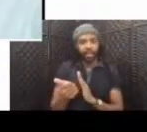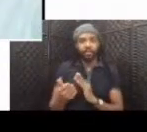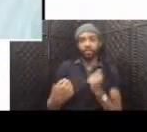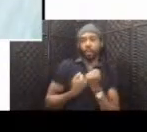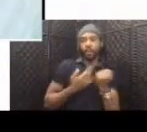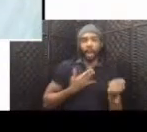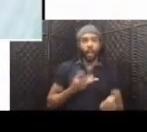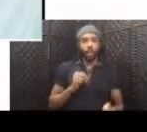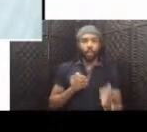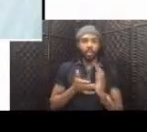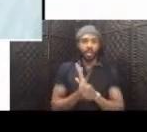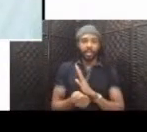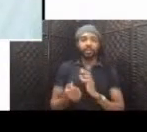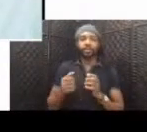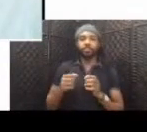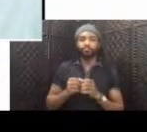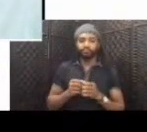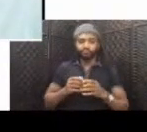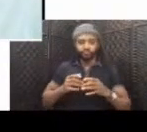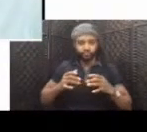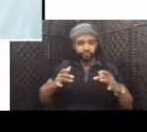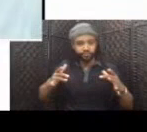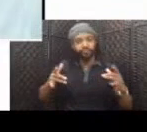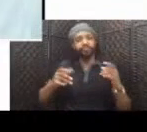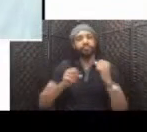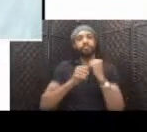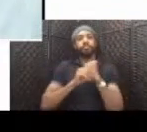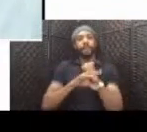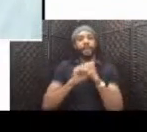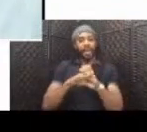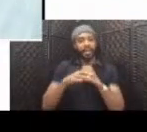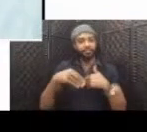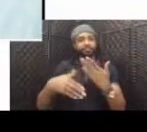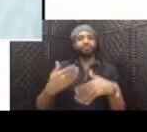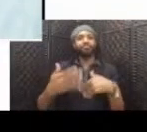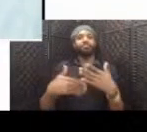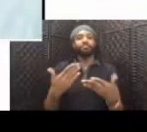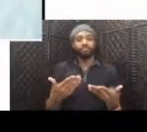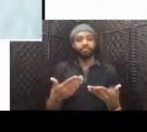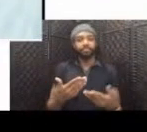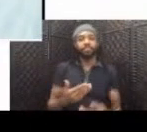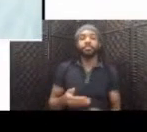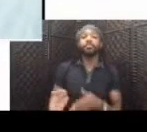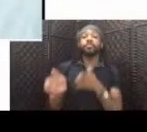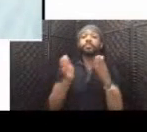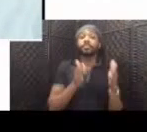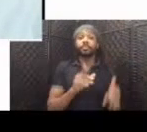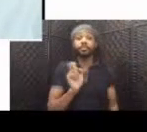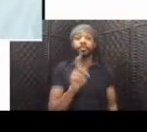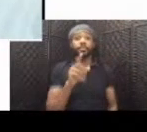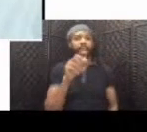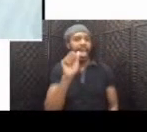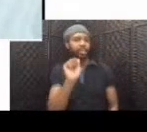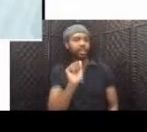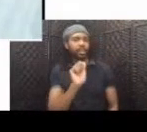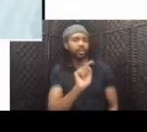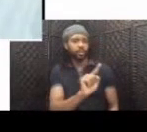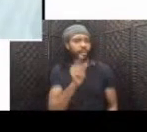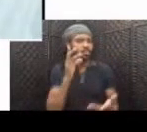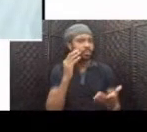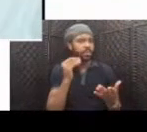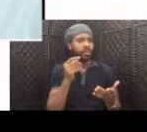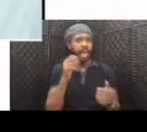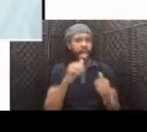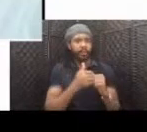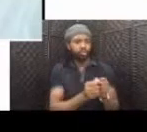skills in getting that campaign off the ground. Angela, what about you? How did you grow your team, and what do you think were the most